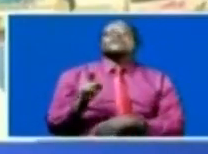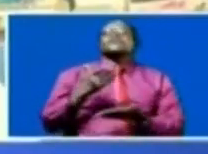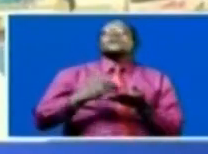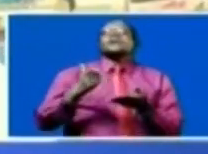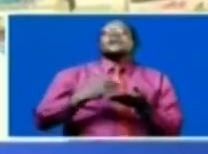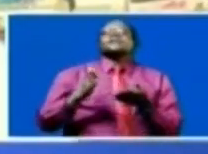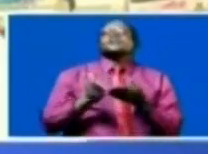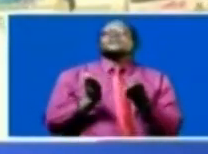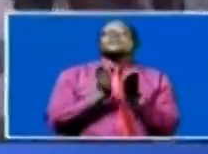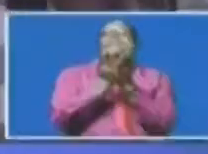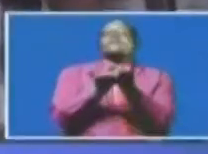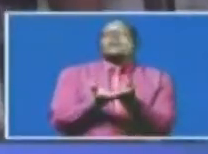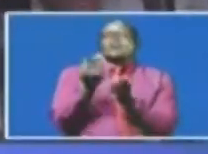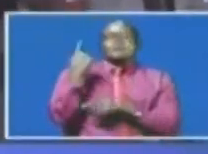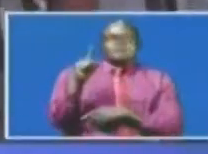hired the ferry for.